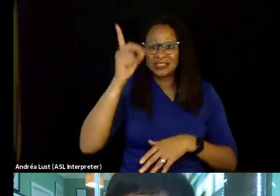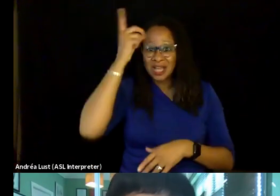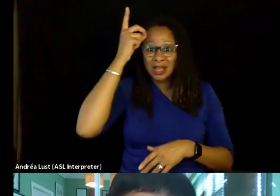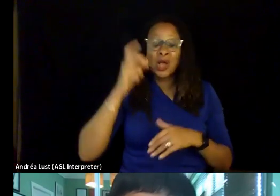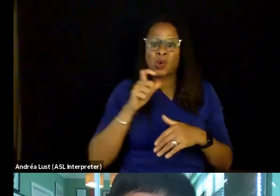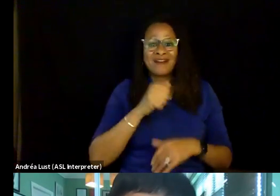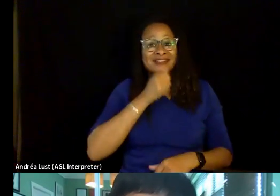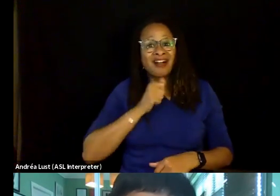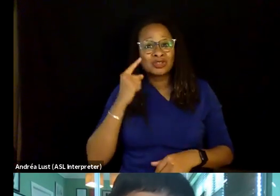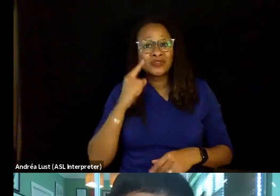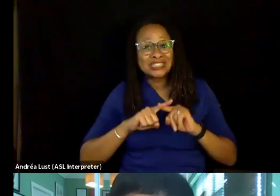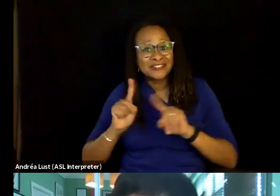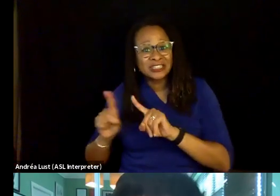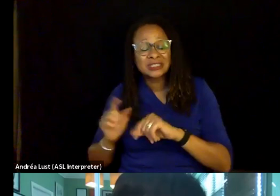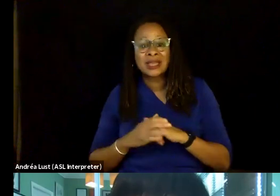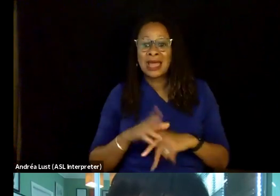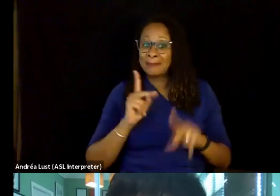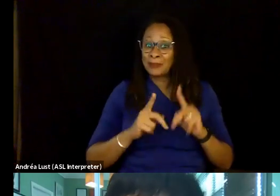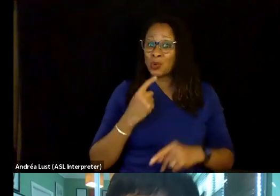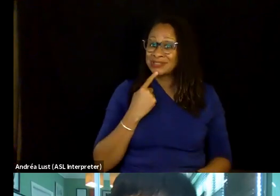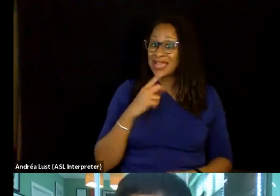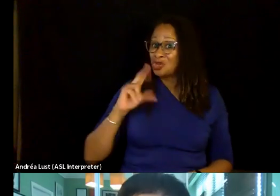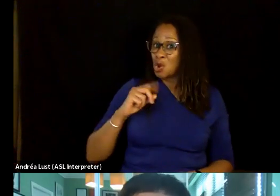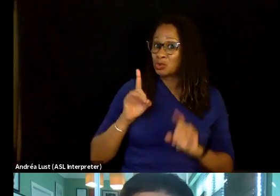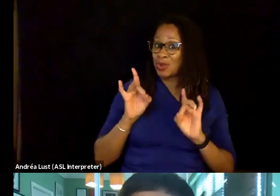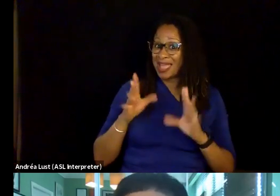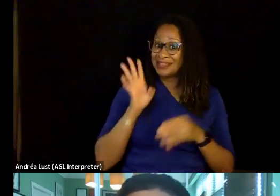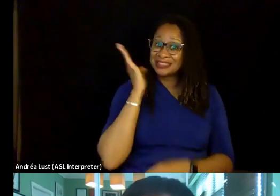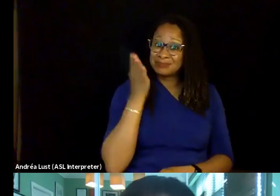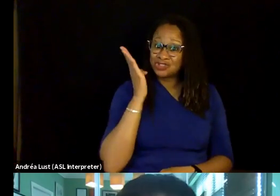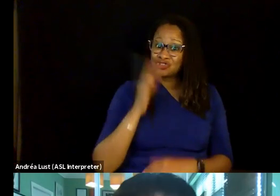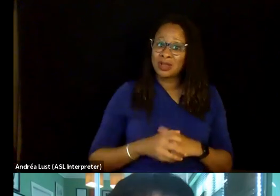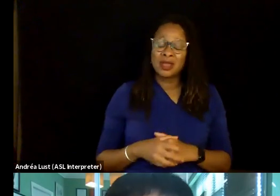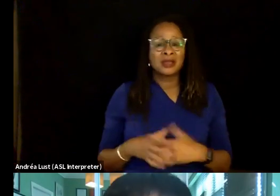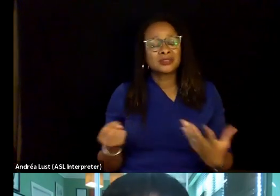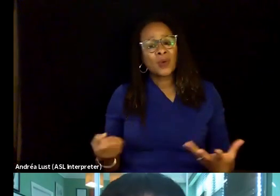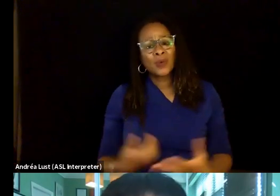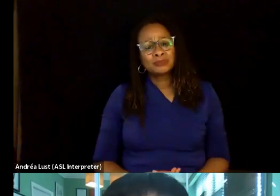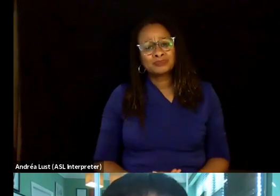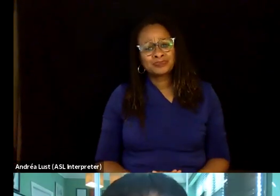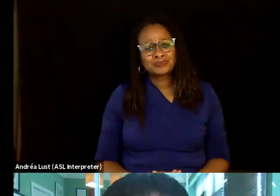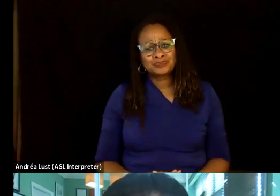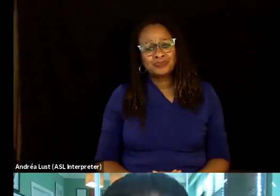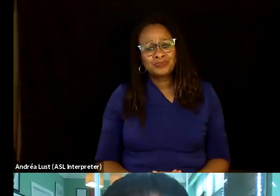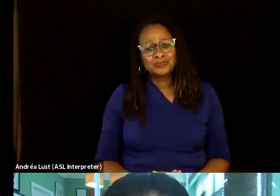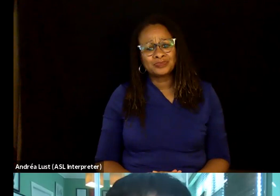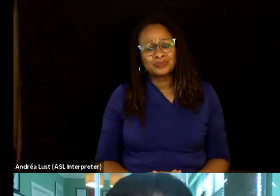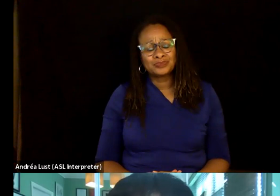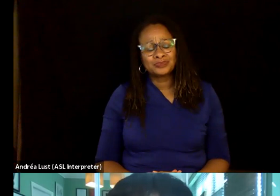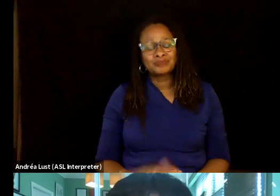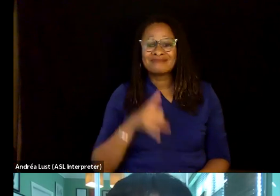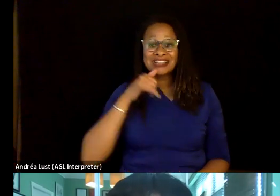nuance, of people who will say no to hate speech. Right. So anyway, so that's just